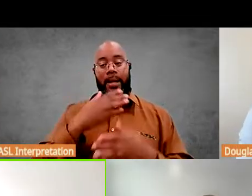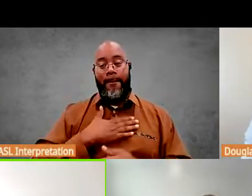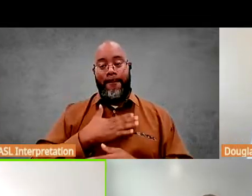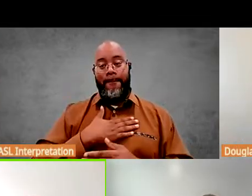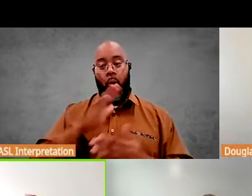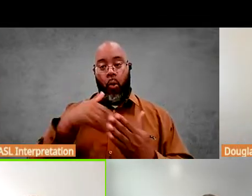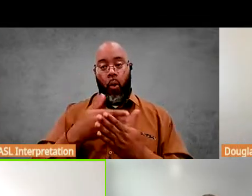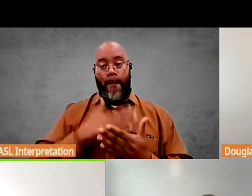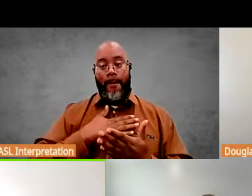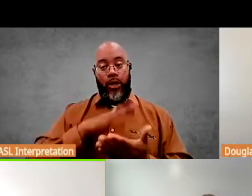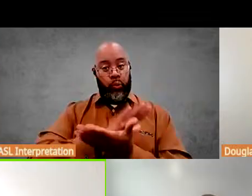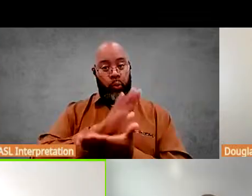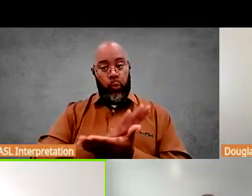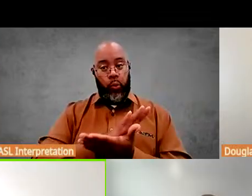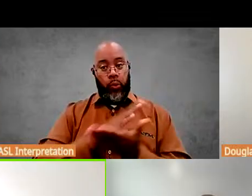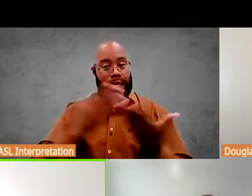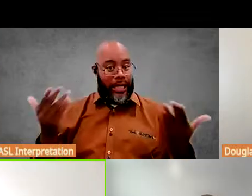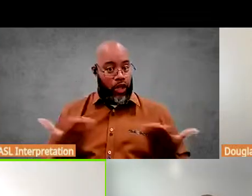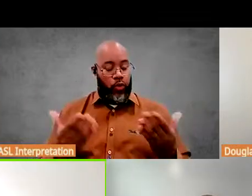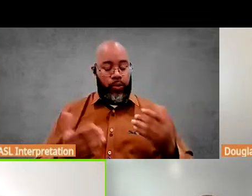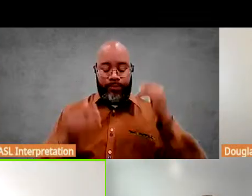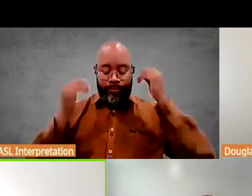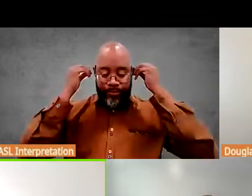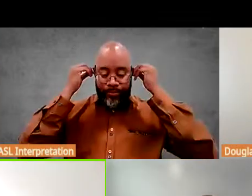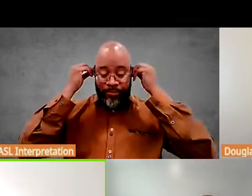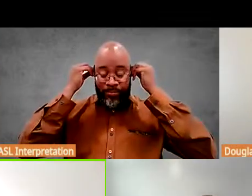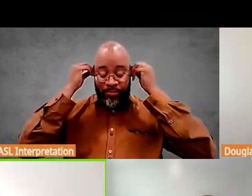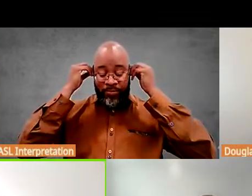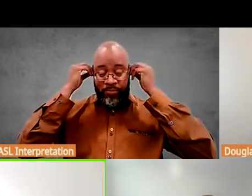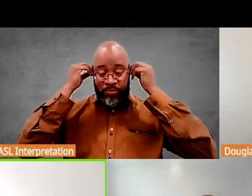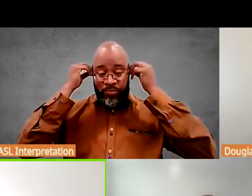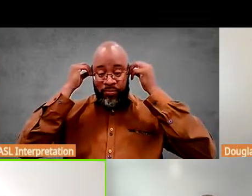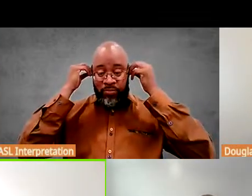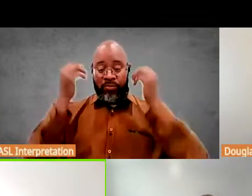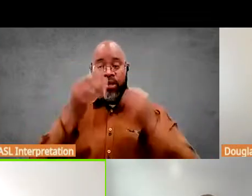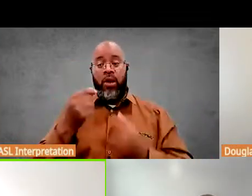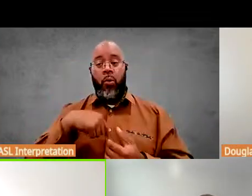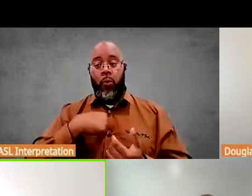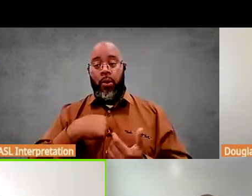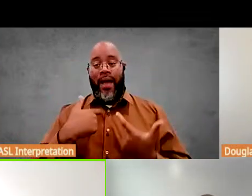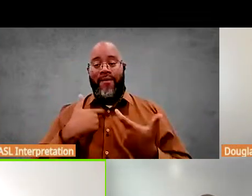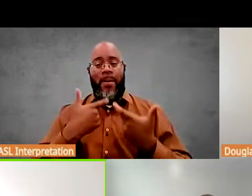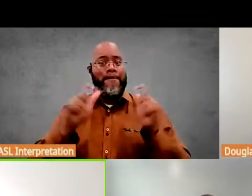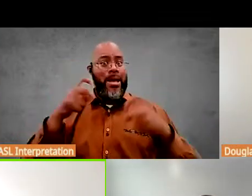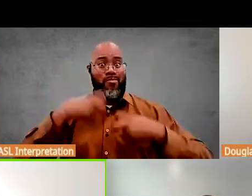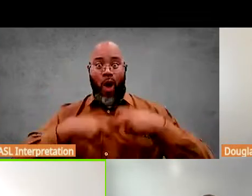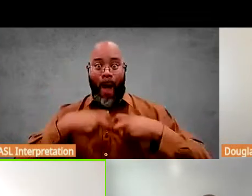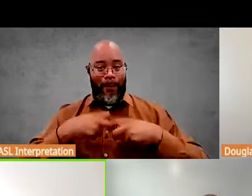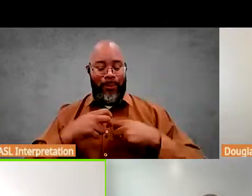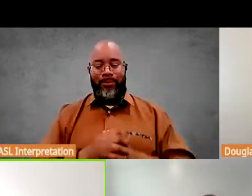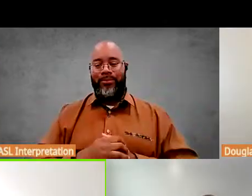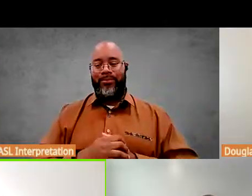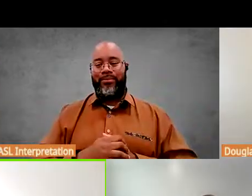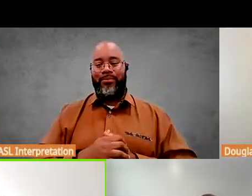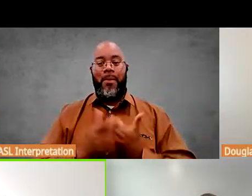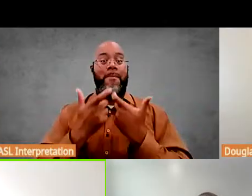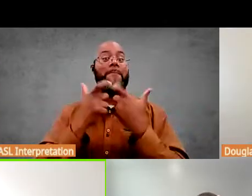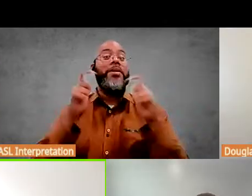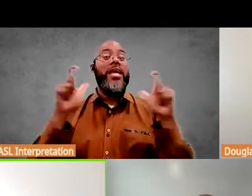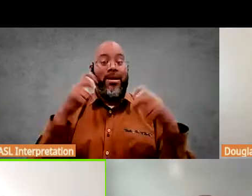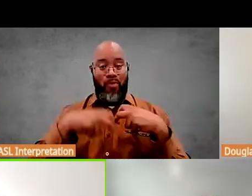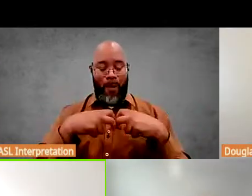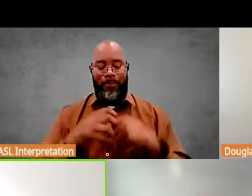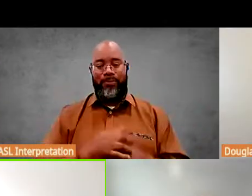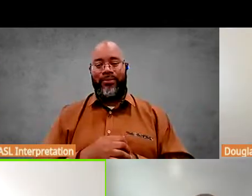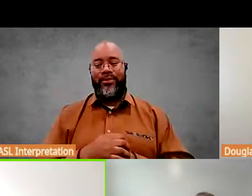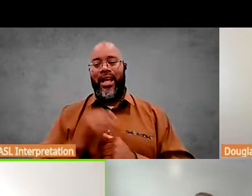of my schooling has been here. And we have big problems. Big problems.